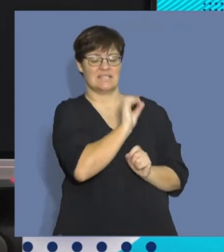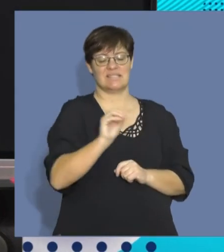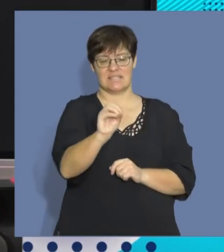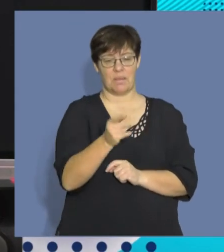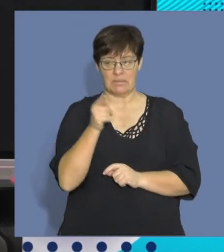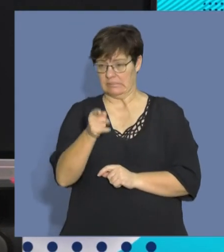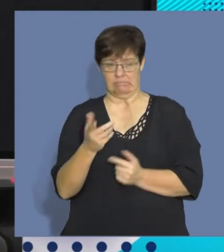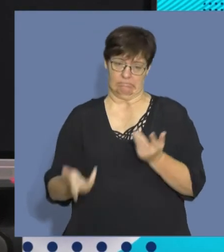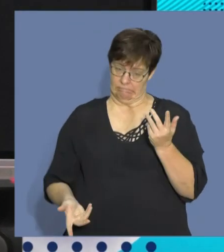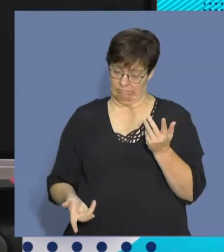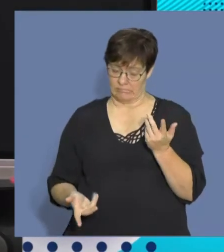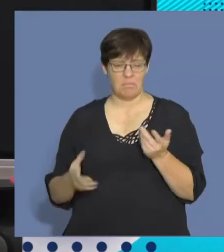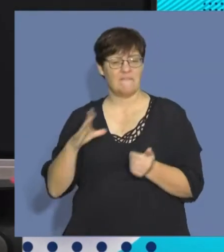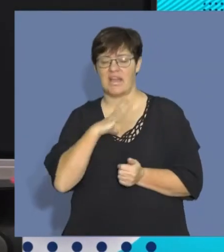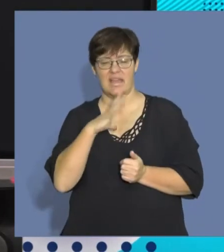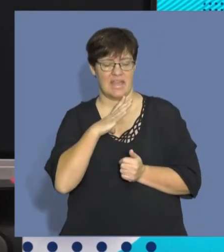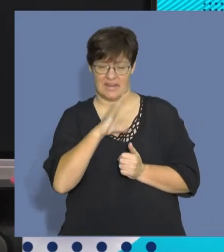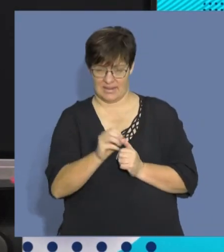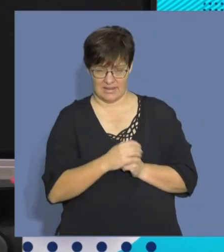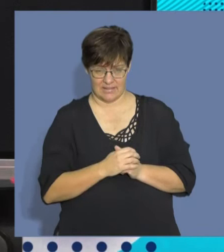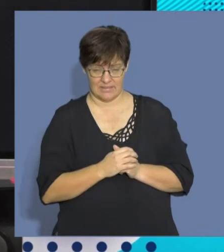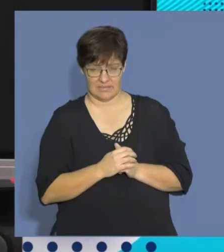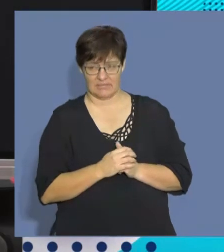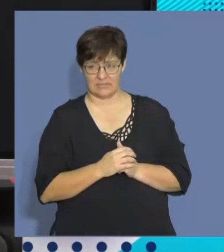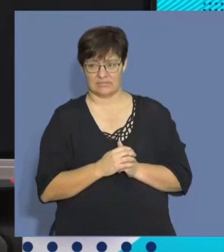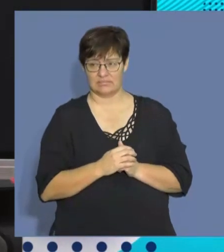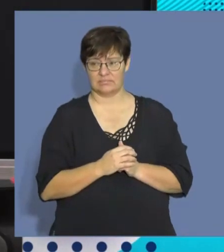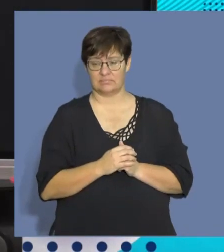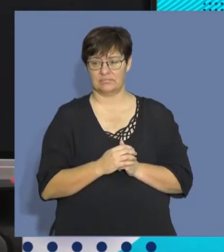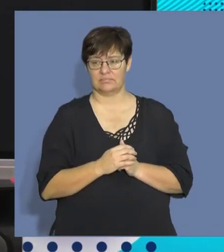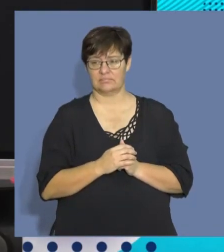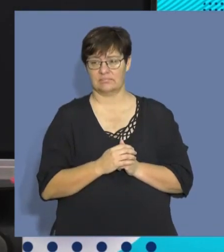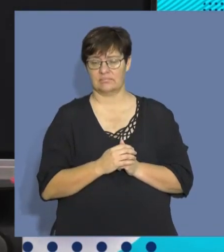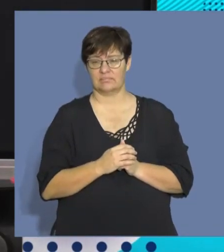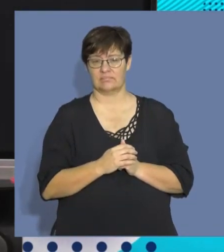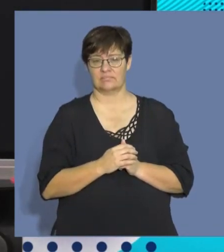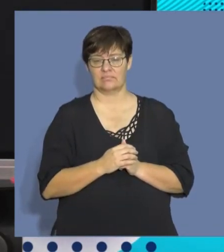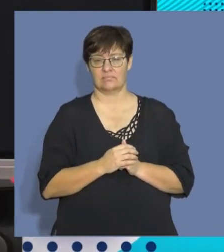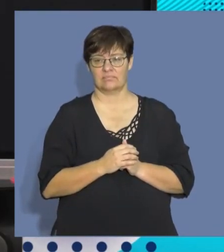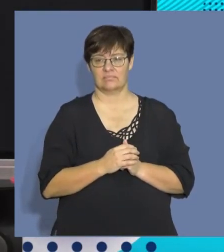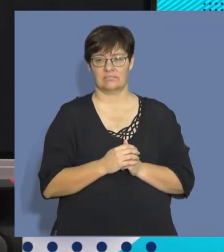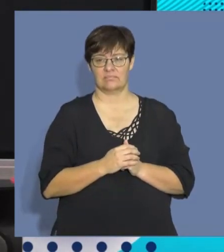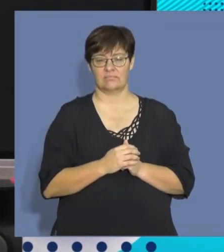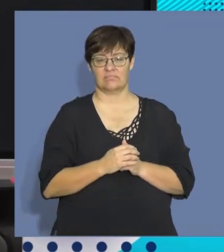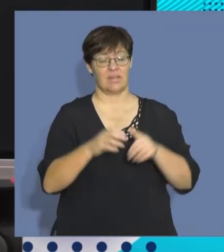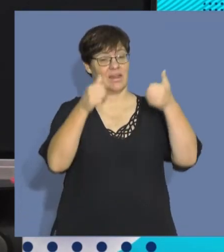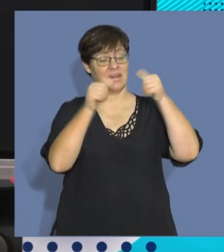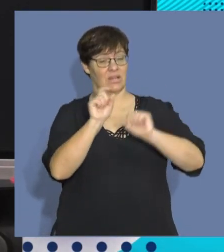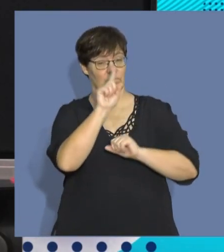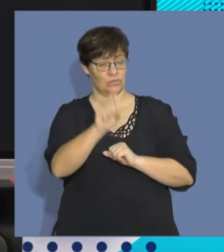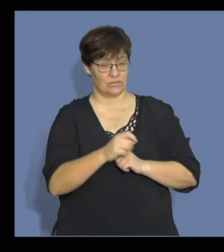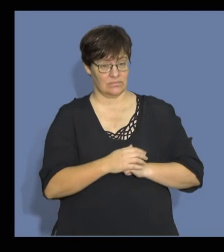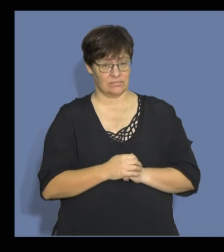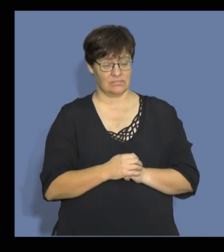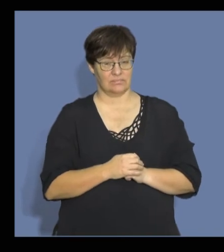And here I don't, and that's fine. Okay, cool. So let's get into the next question.